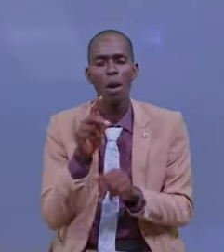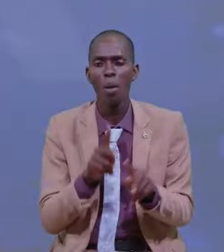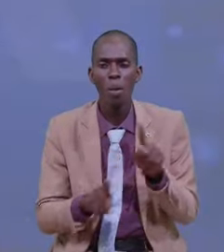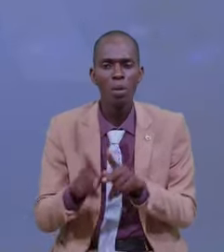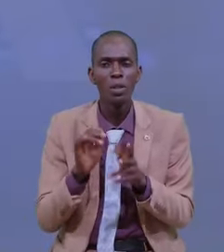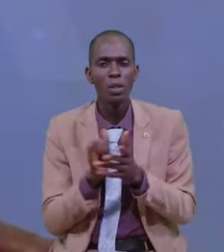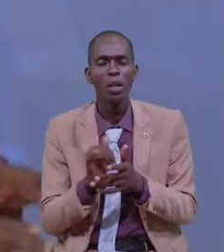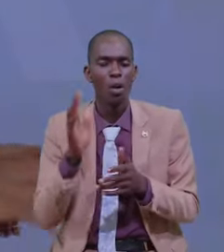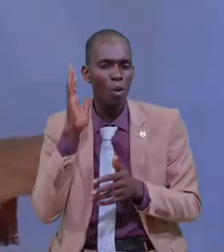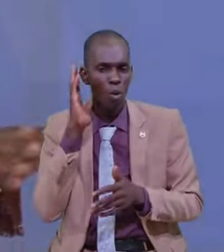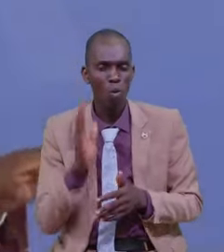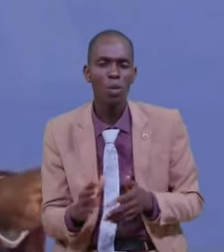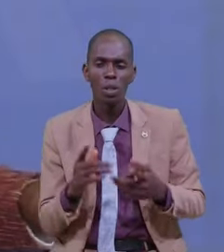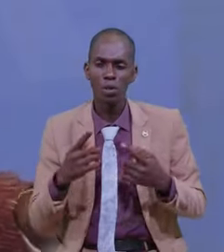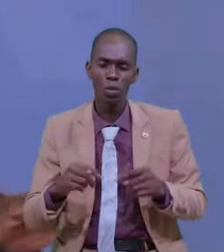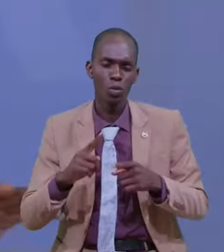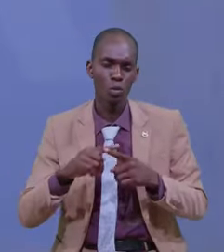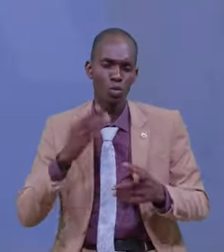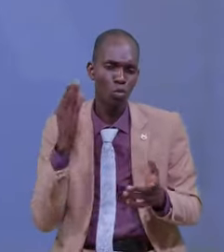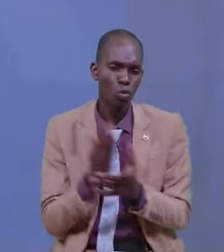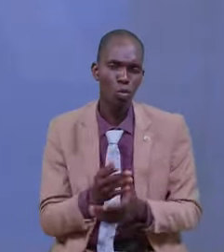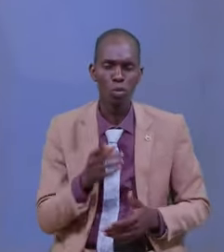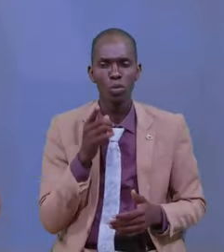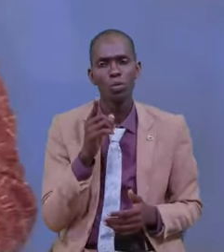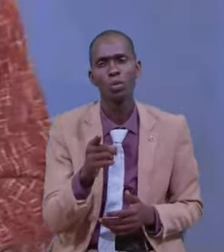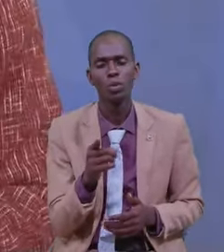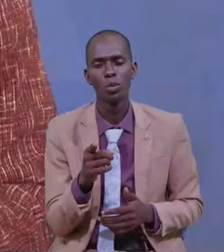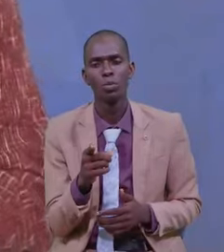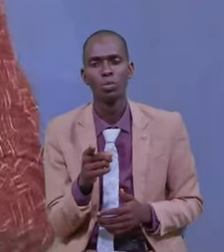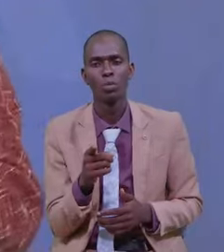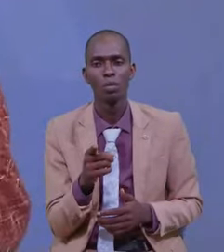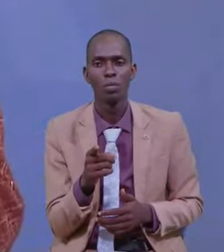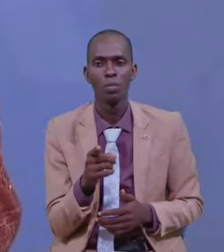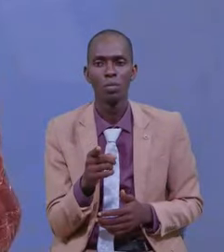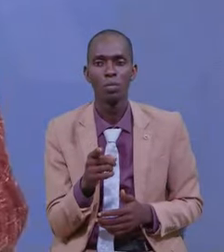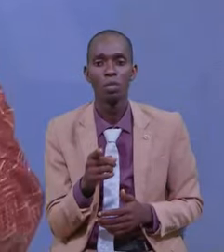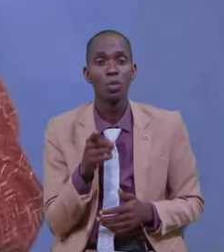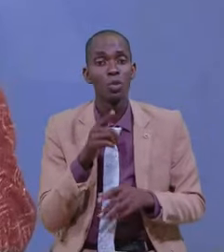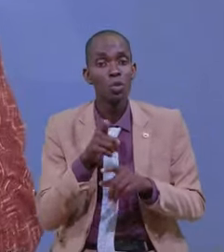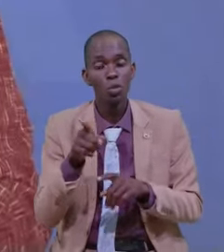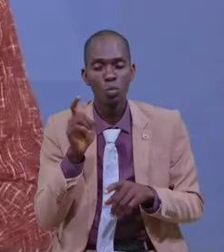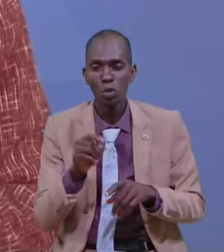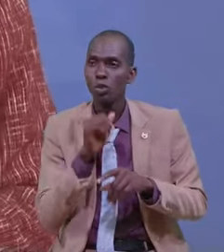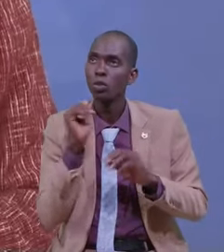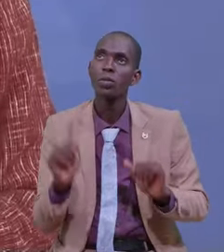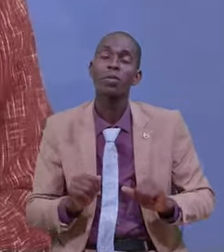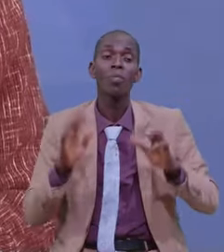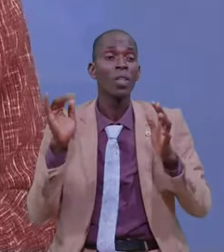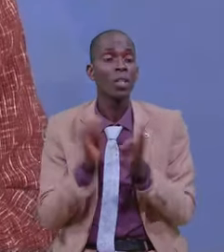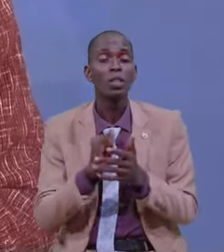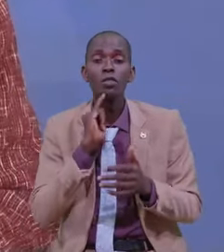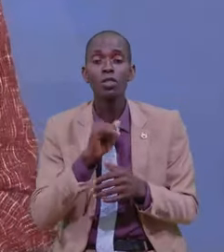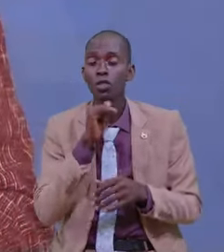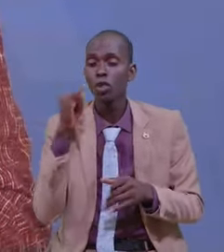sand in the well you have dug. But don't give up. That's not the end of the